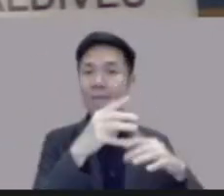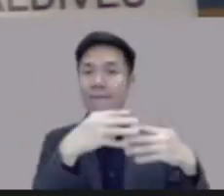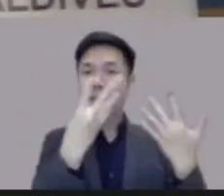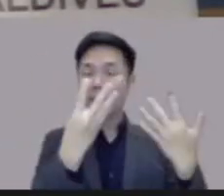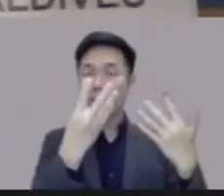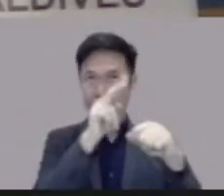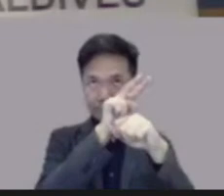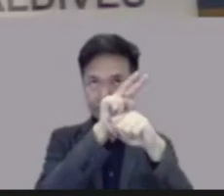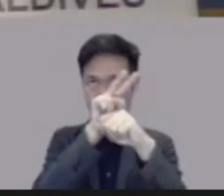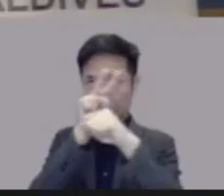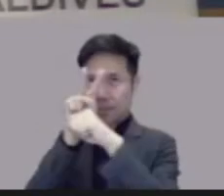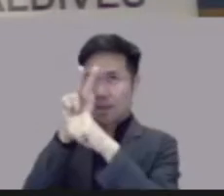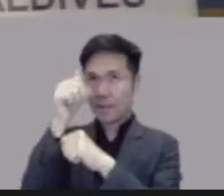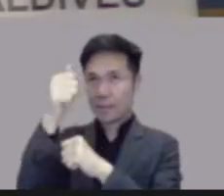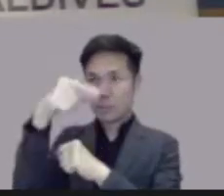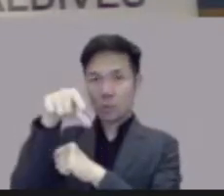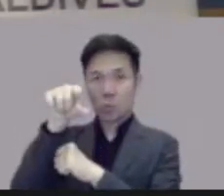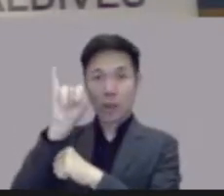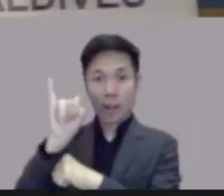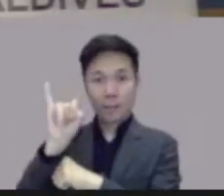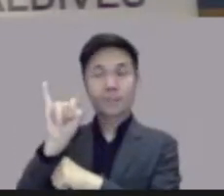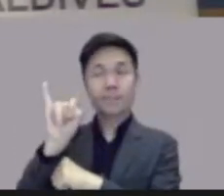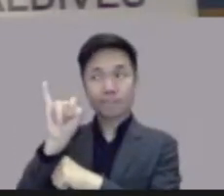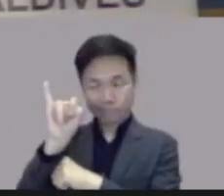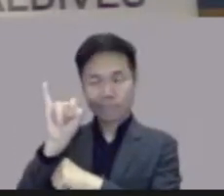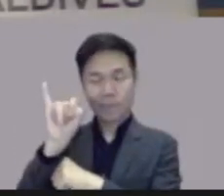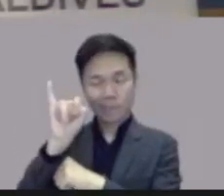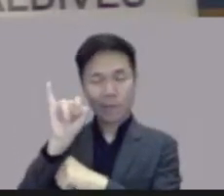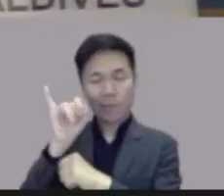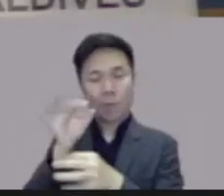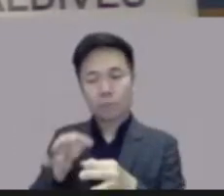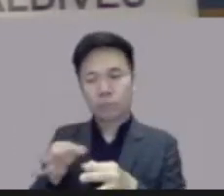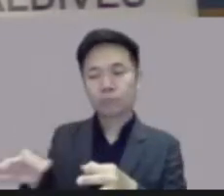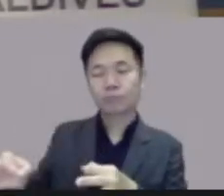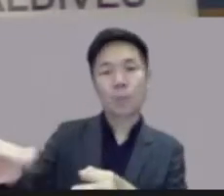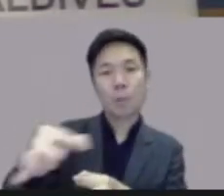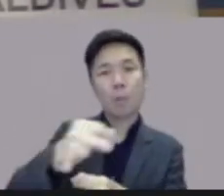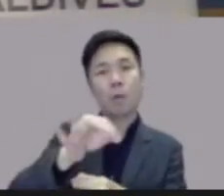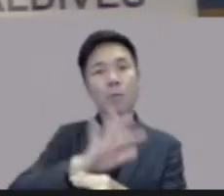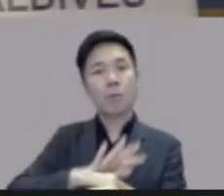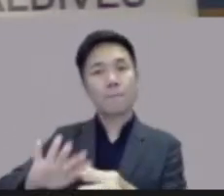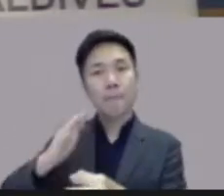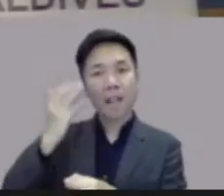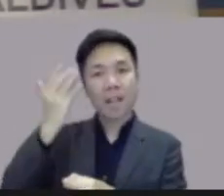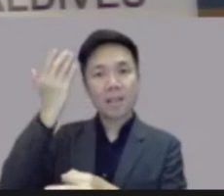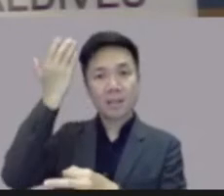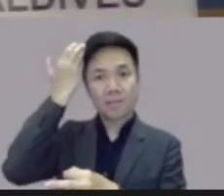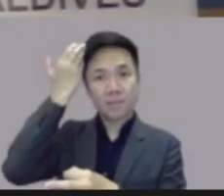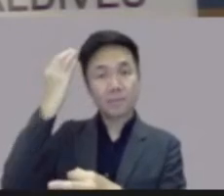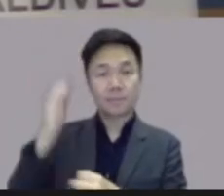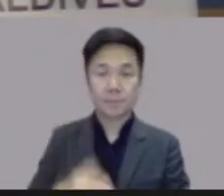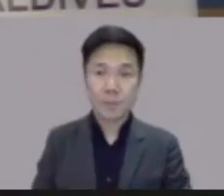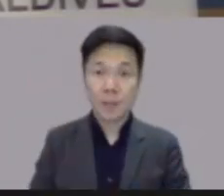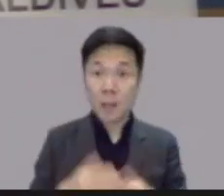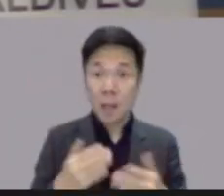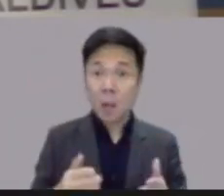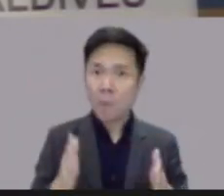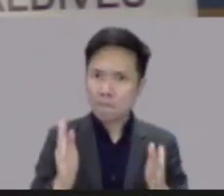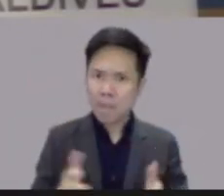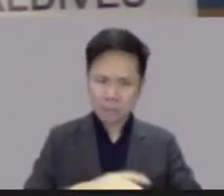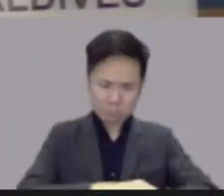quality monitoring system dispersed through the country it is the collective accountability and Collective action that we need to reduce air